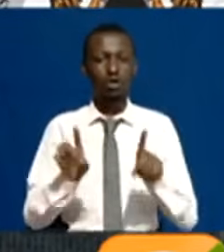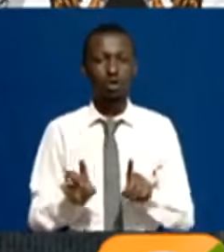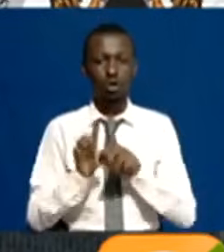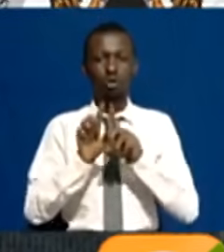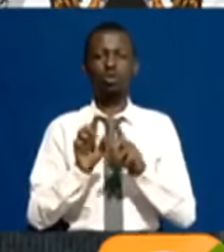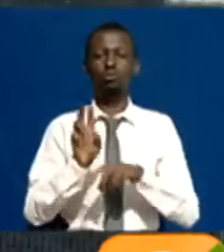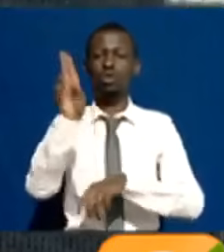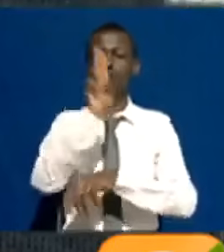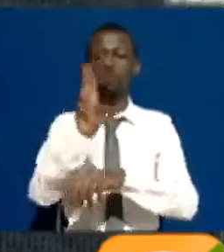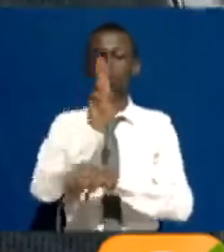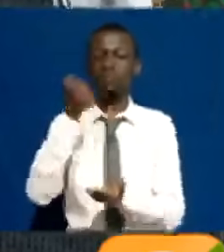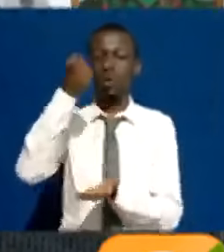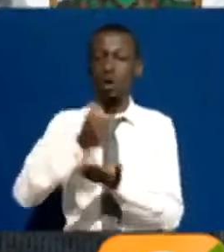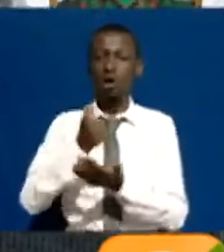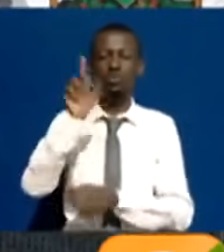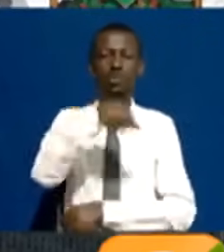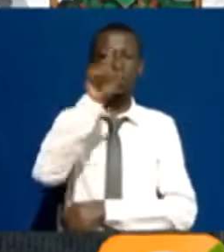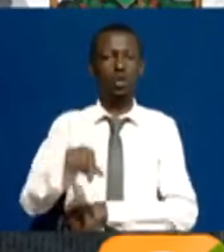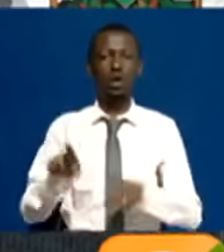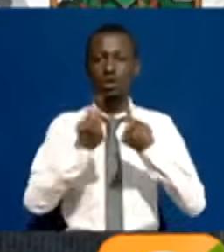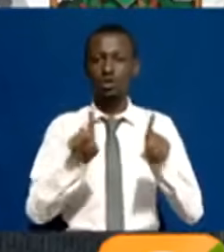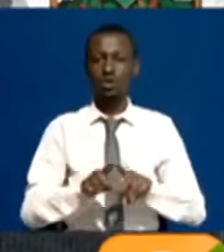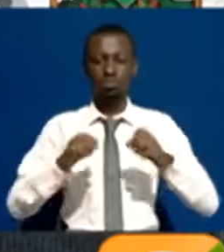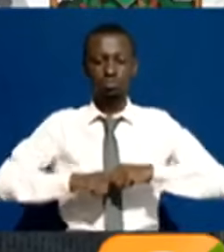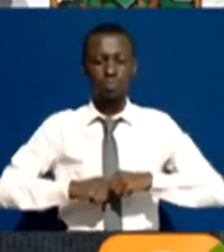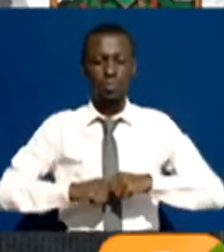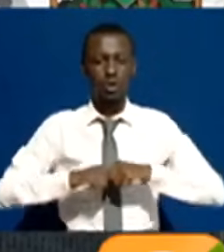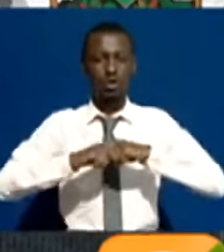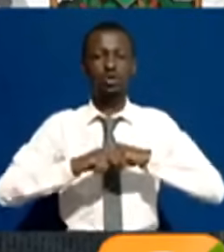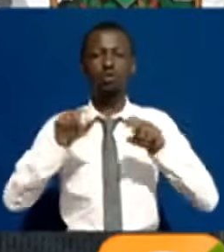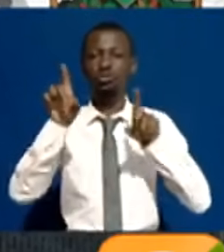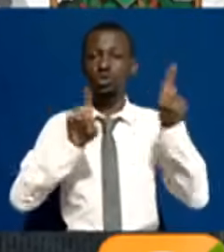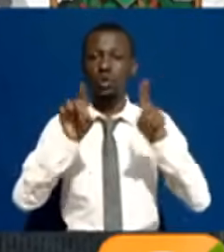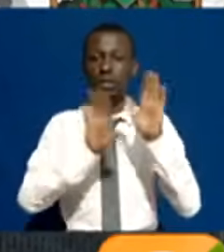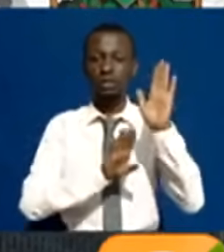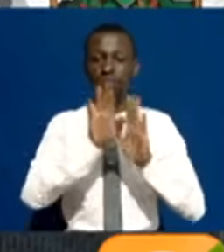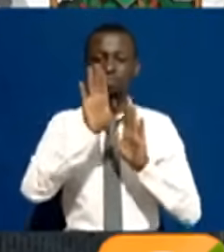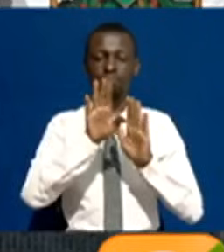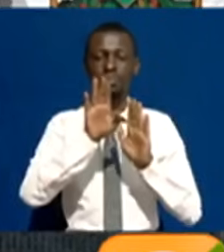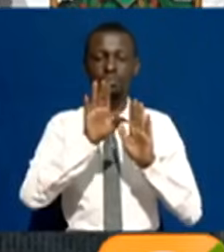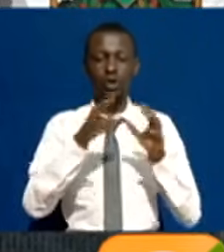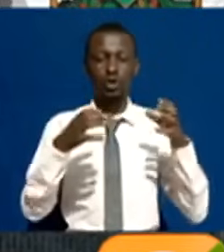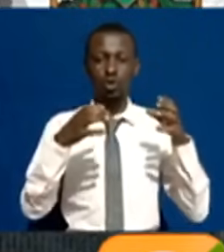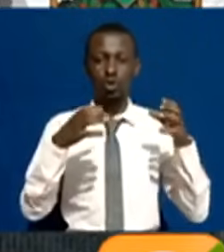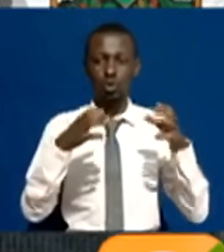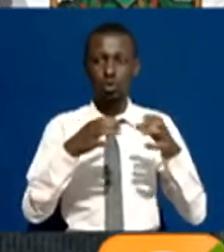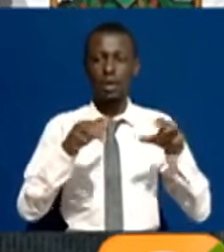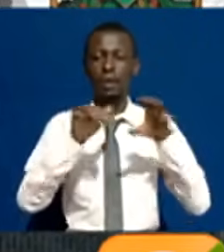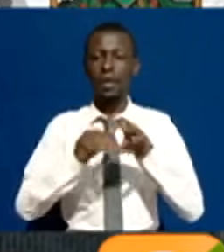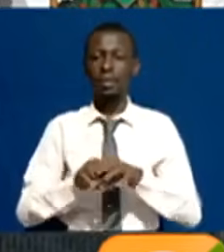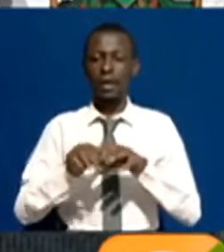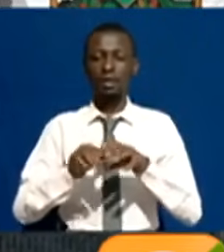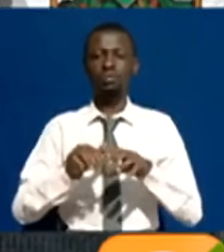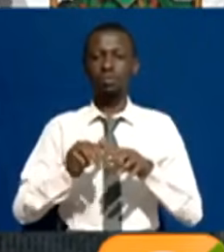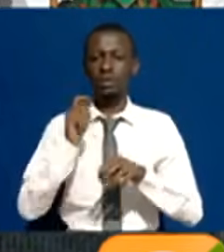abuse of office. Further charges are imposed on the CEO of the Catering Tourism and Development Levy Trustees, members of the Tender